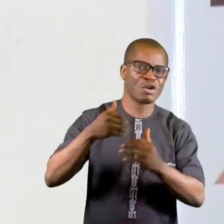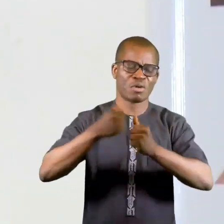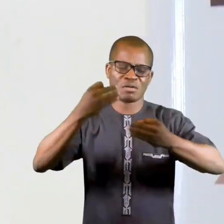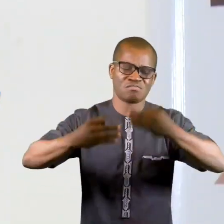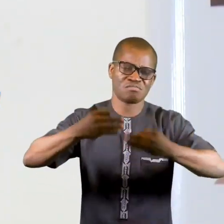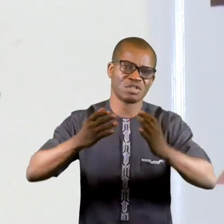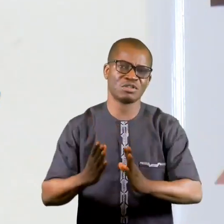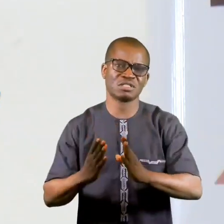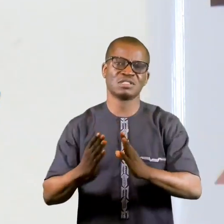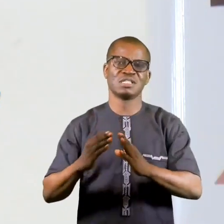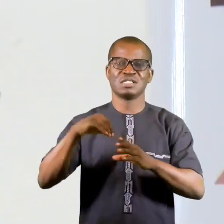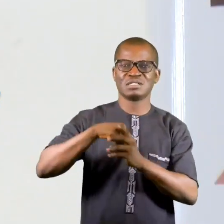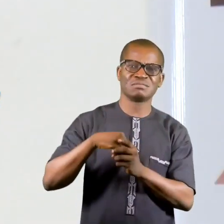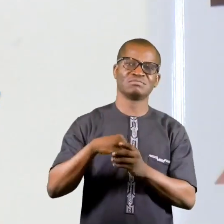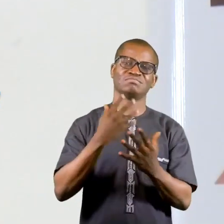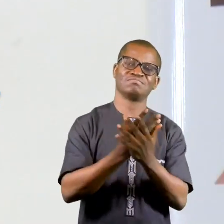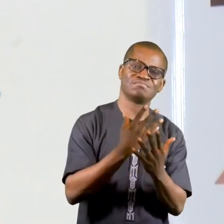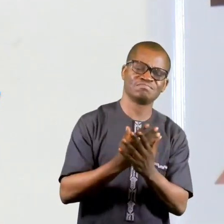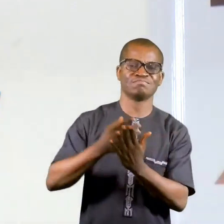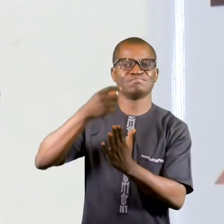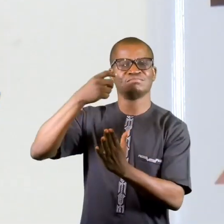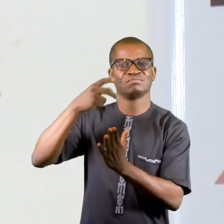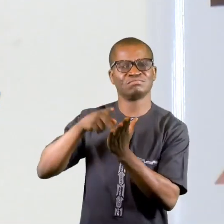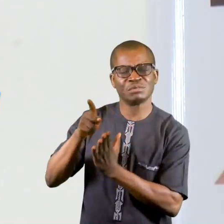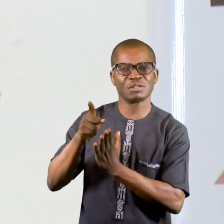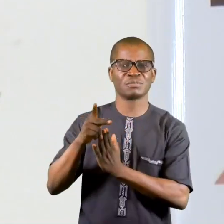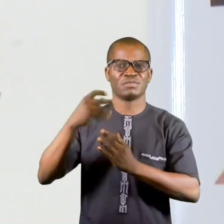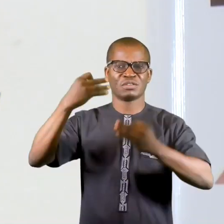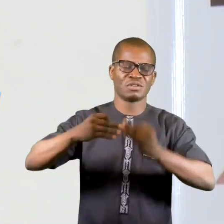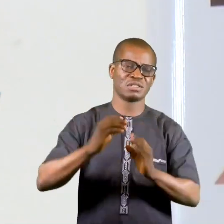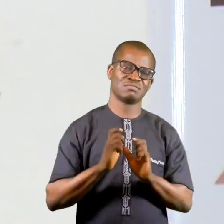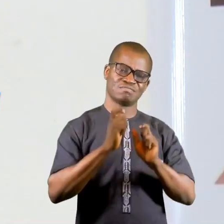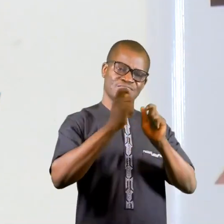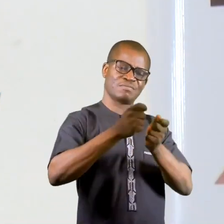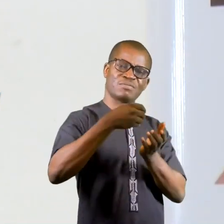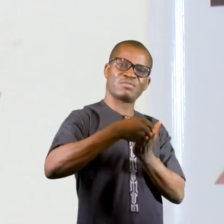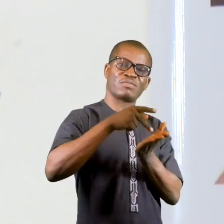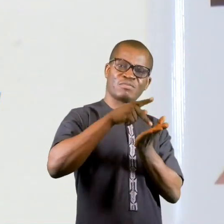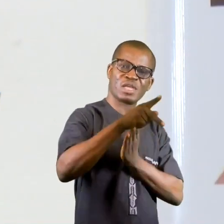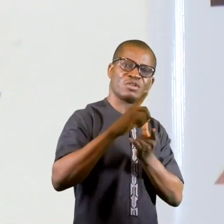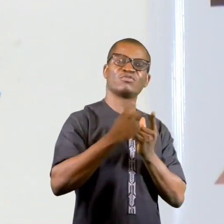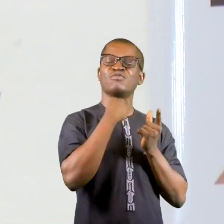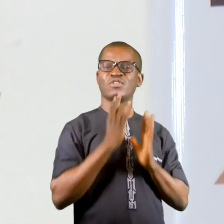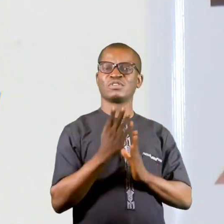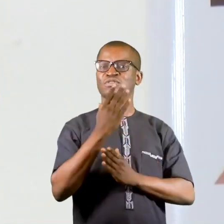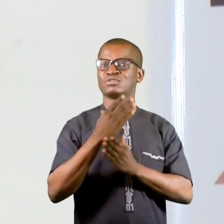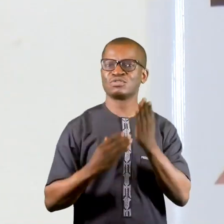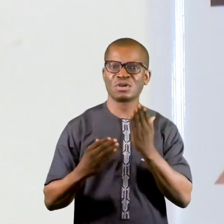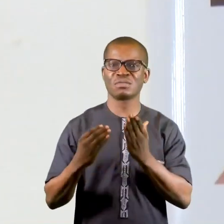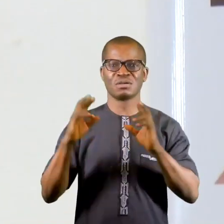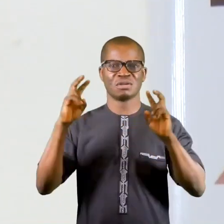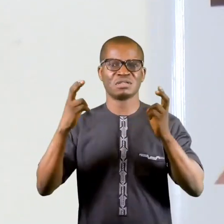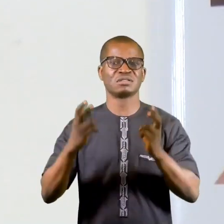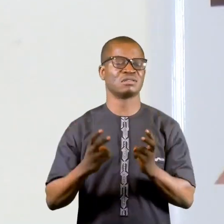in addition to a term of imprisonment and fine, judges are awarding compensation to victims, and some of our cases